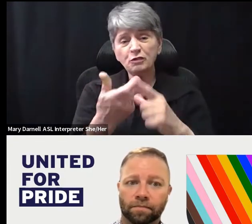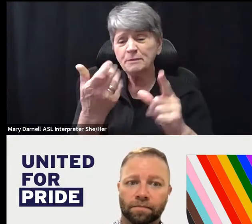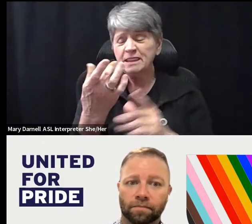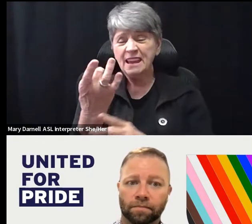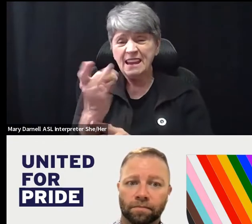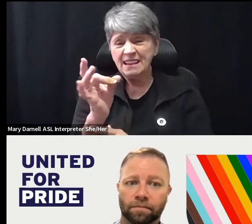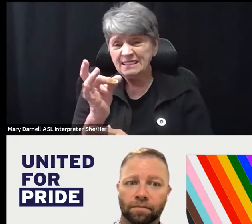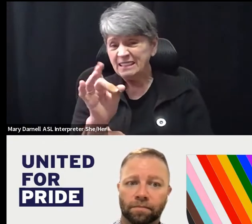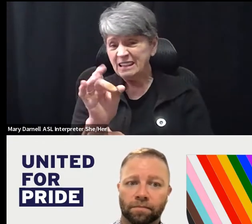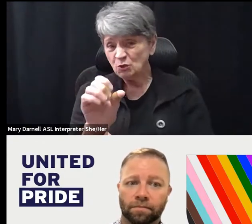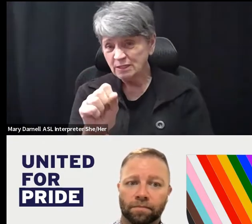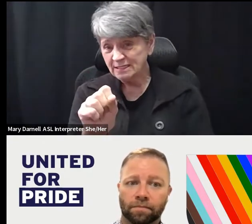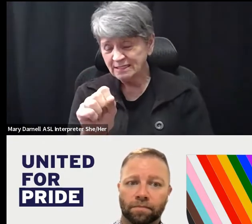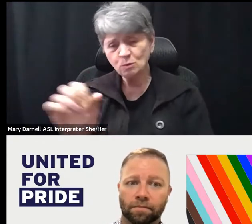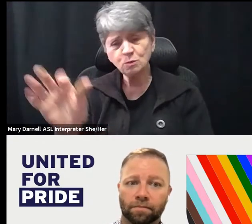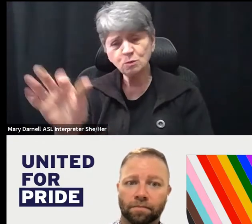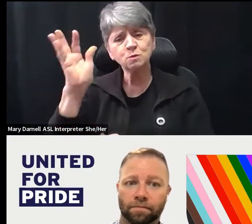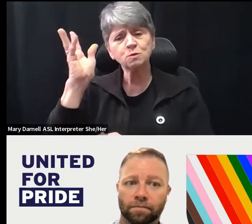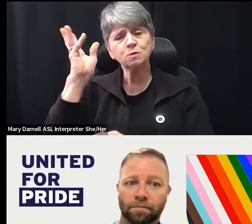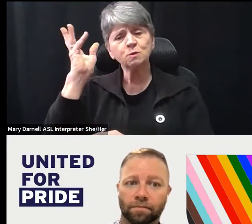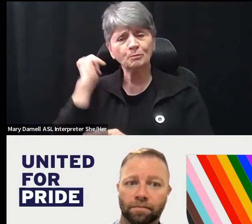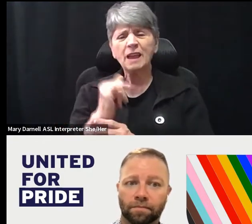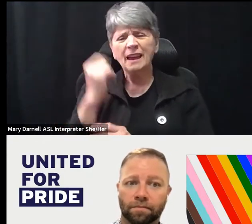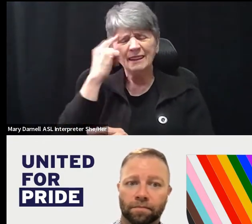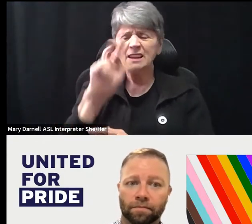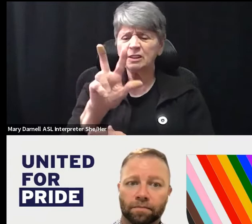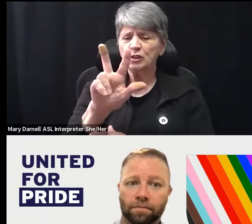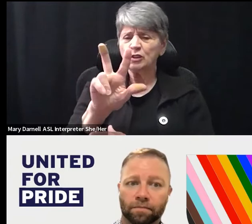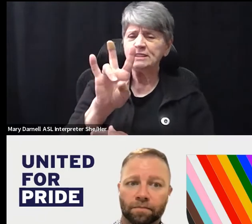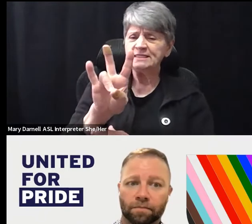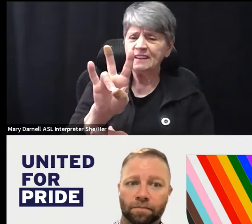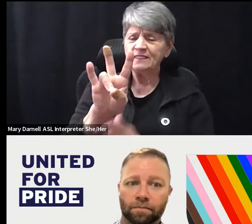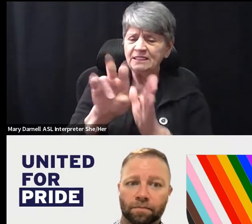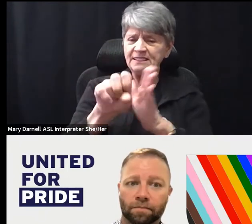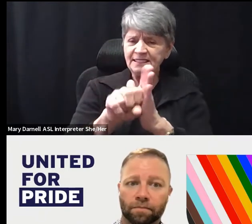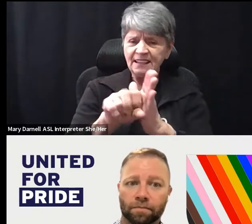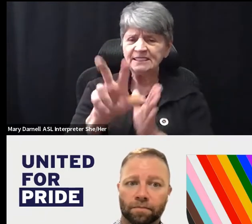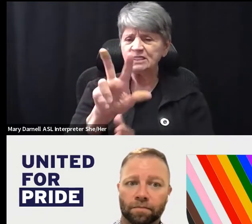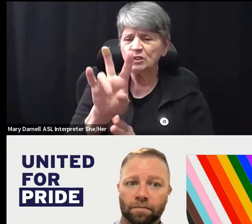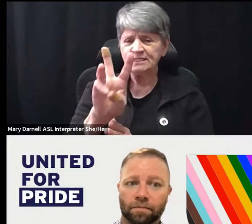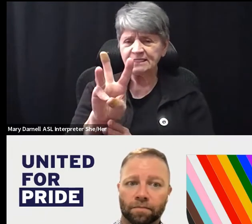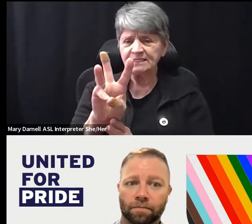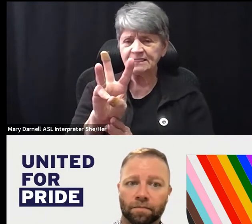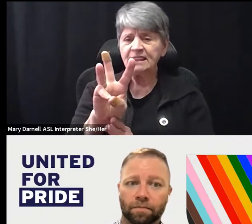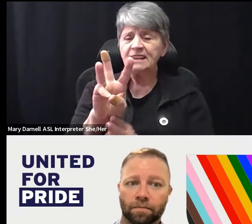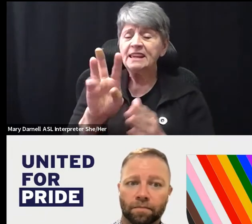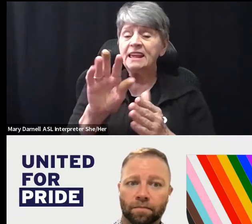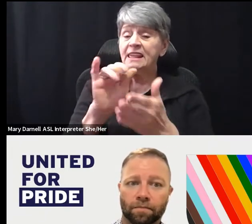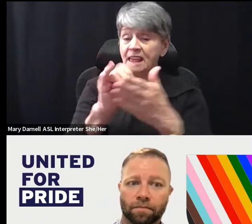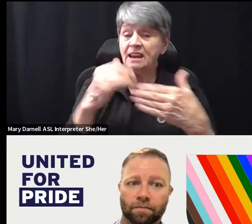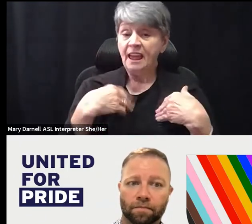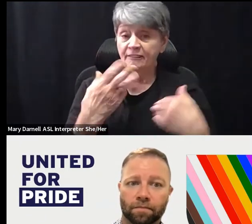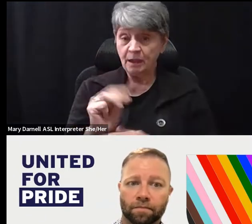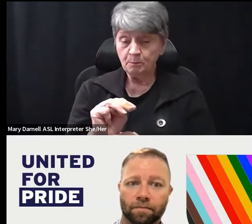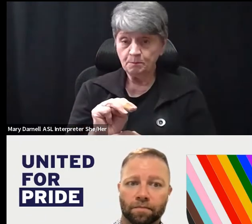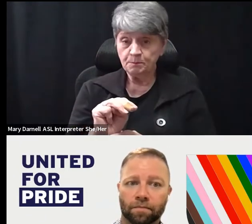long historical tradition of them. As Brian mentioned, I think it's 37 states, maybe 36 that have them. This decision